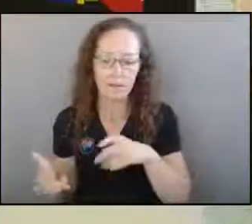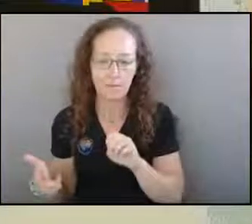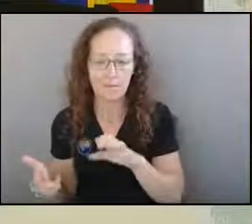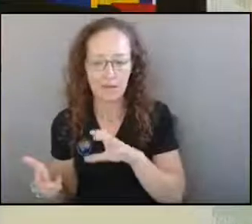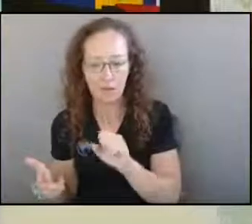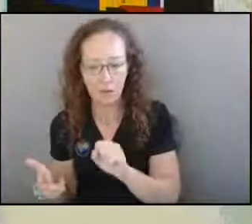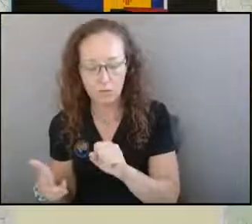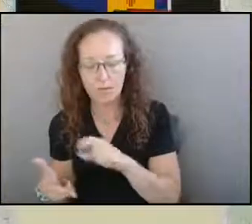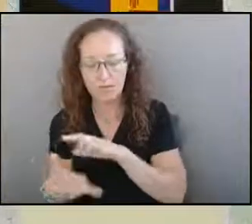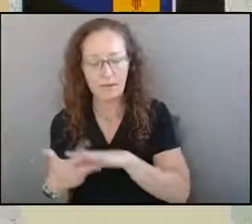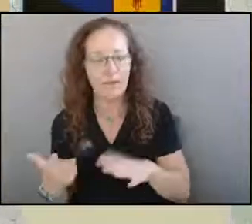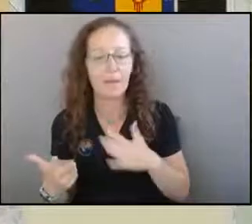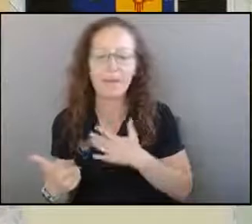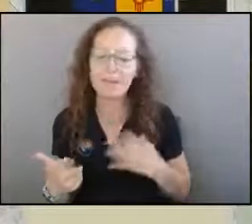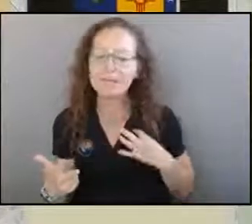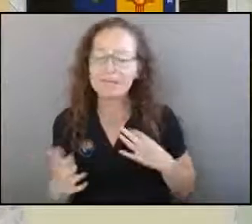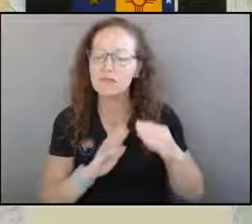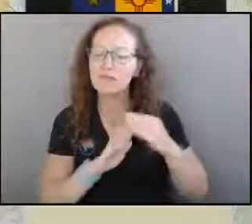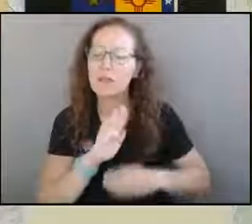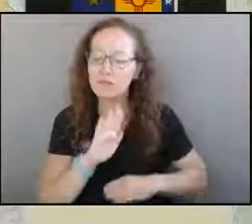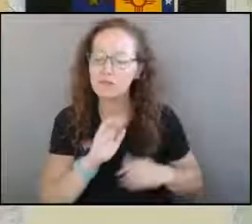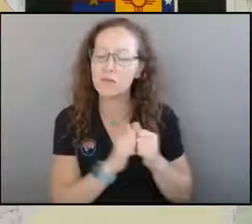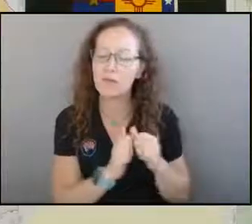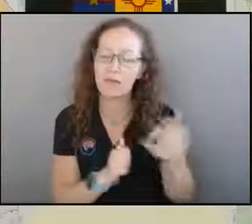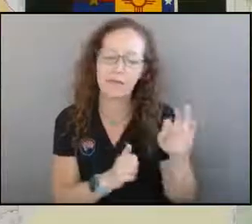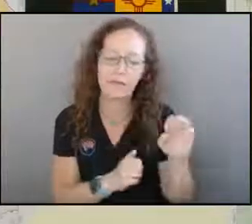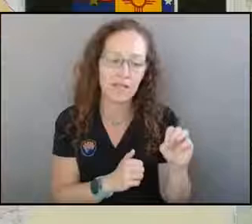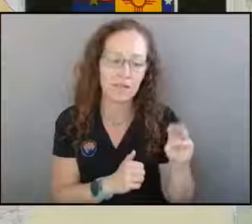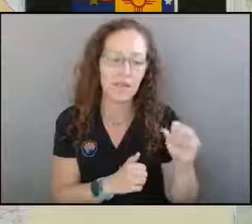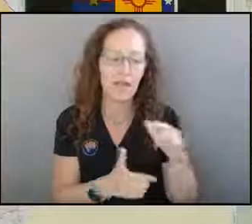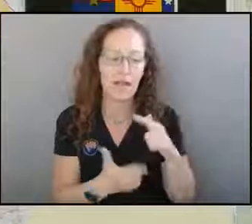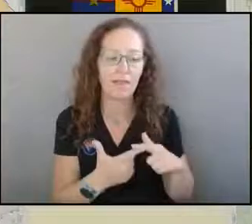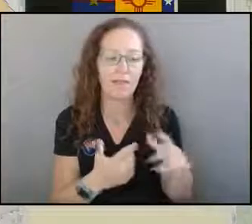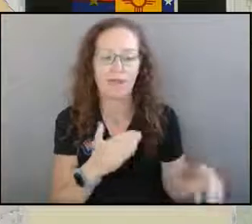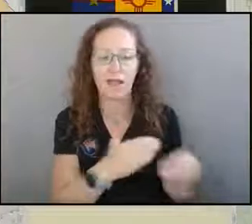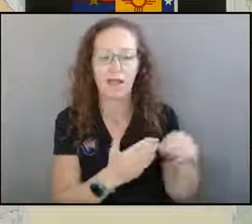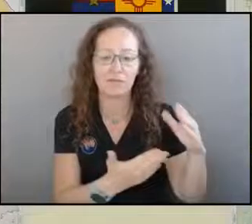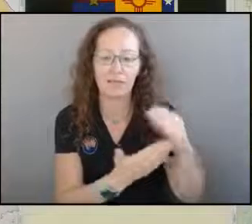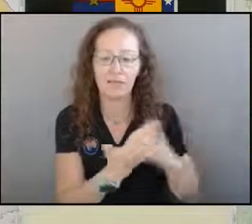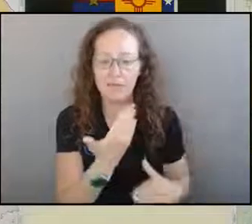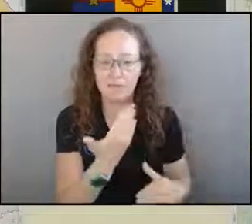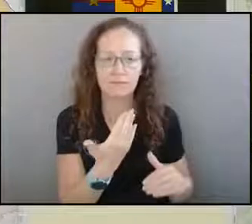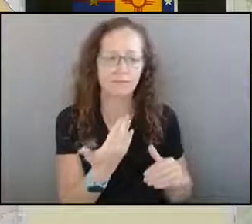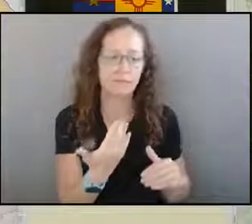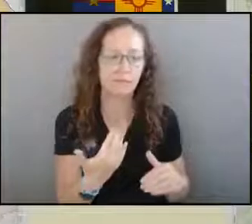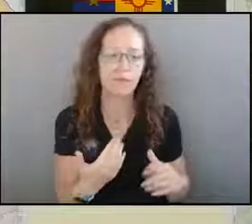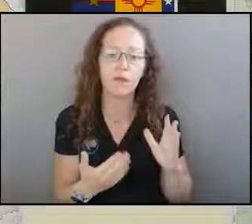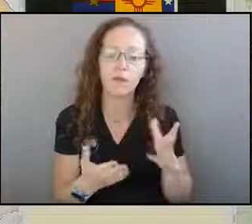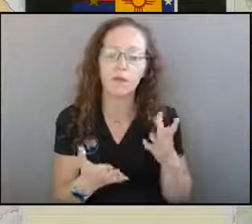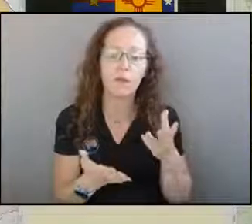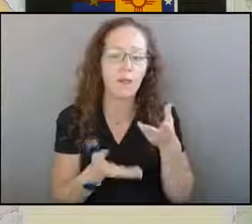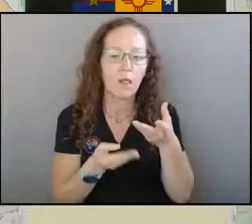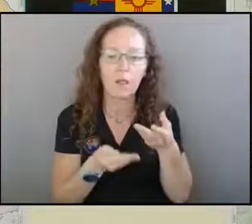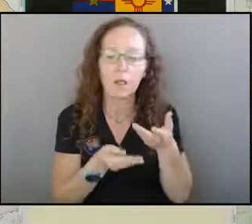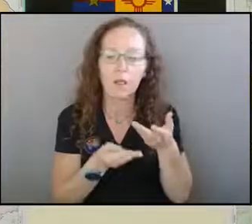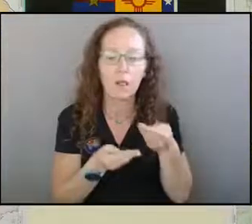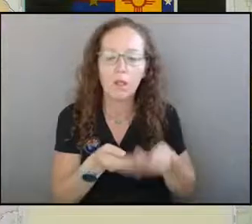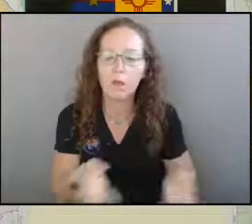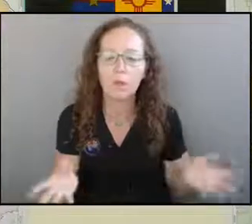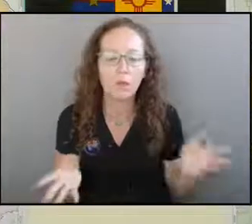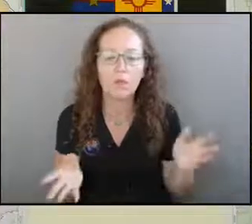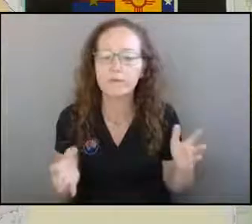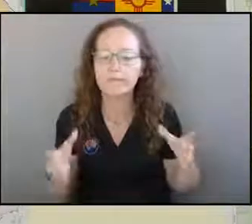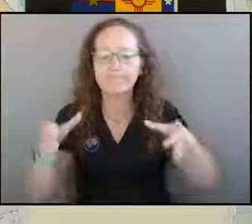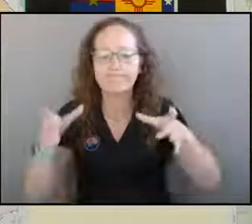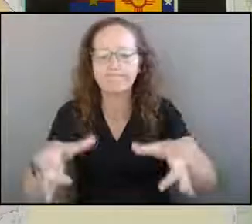any other resources that come in. You're going to experience loss of appliances, loss of food, smoke